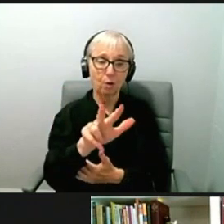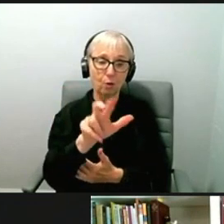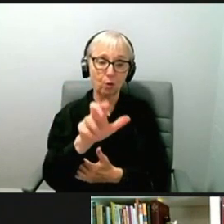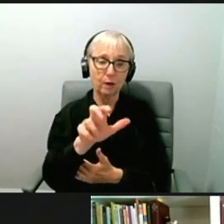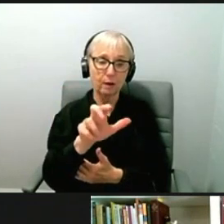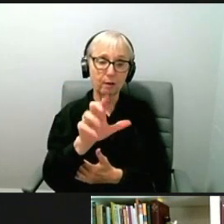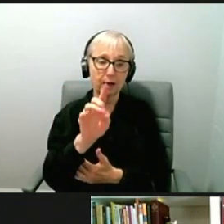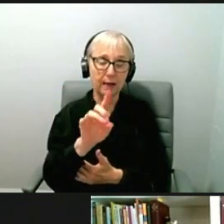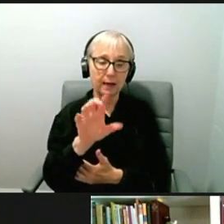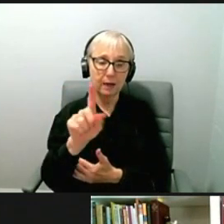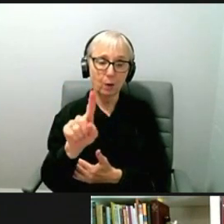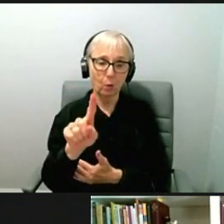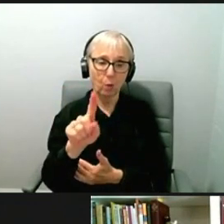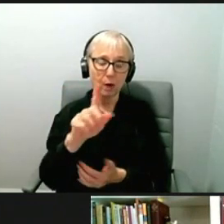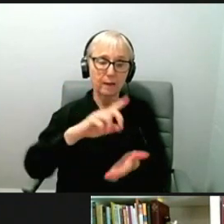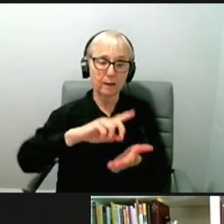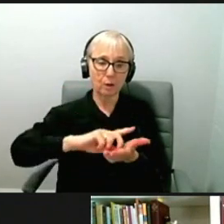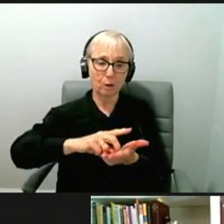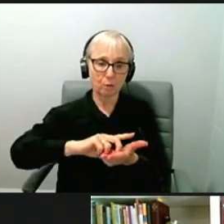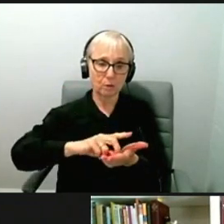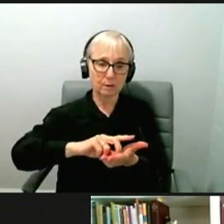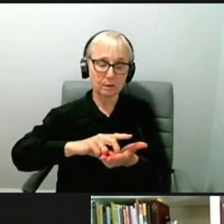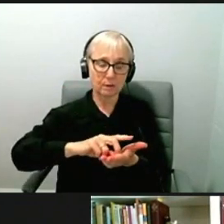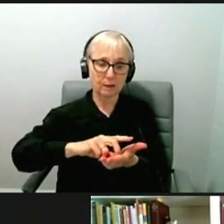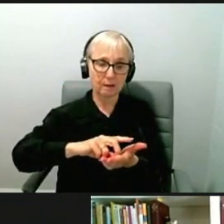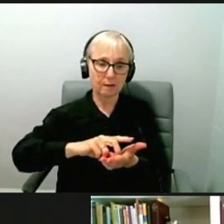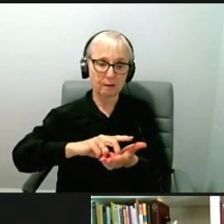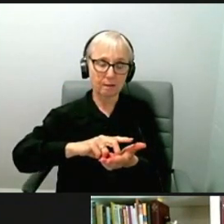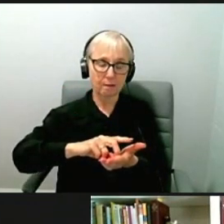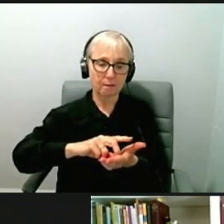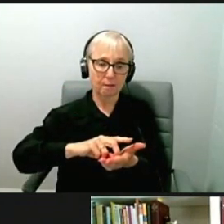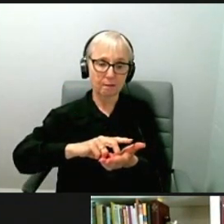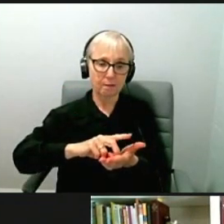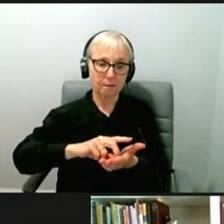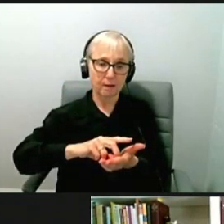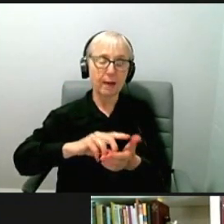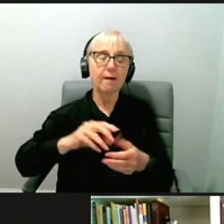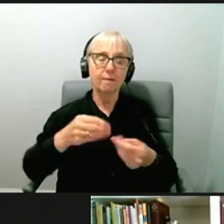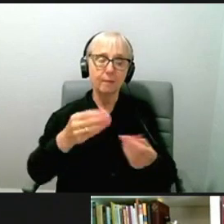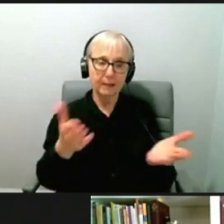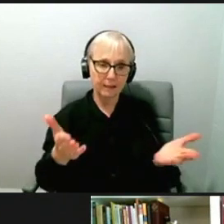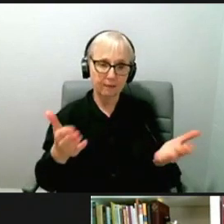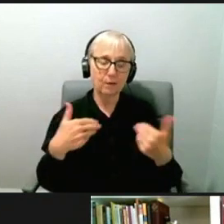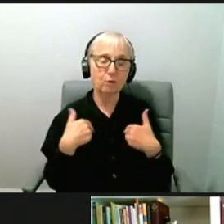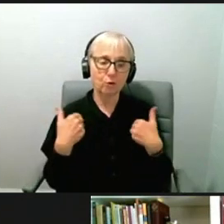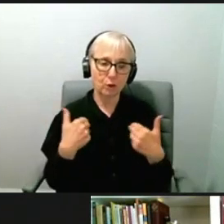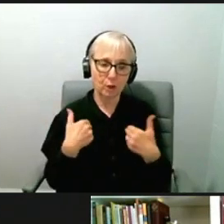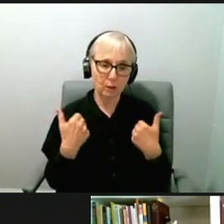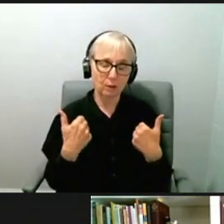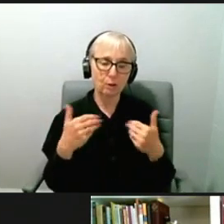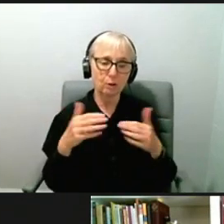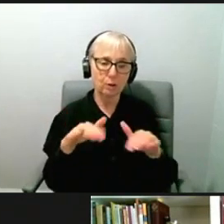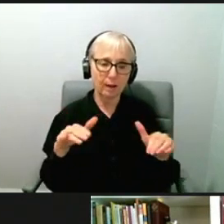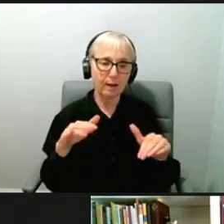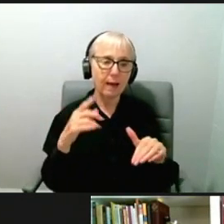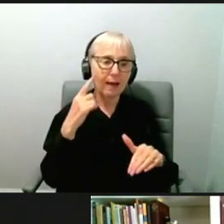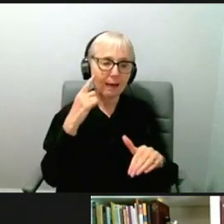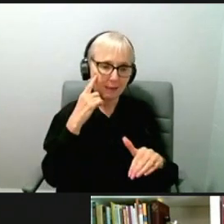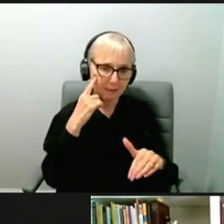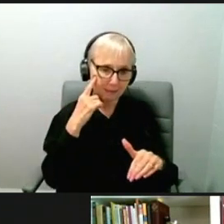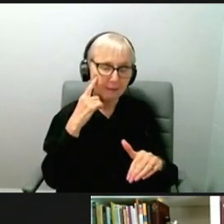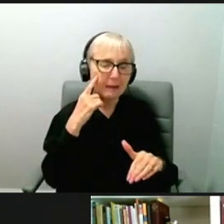381 doses have been reported to our immunization information system having been given to this younger age population. I imagine the number is actually quite